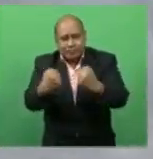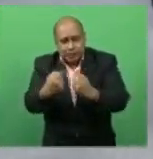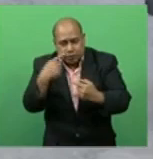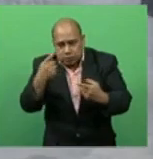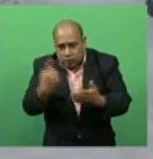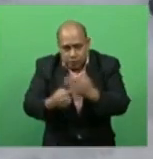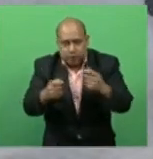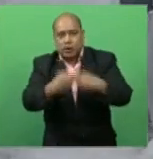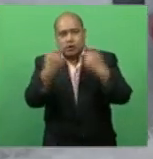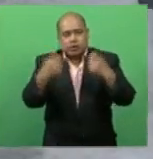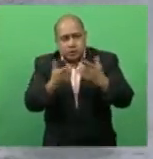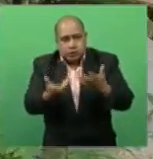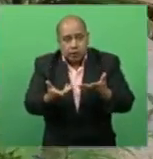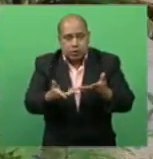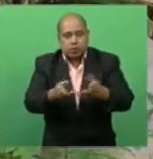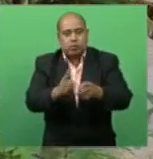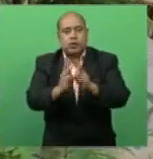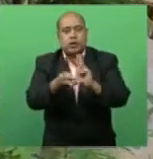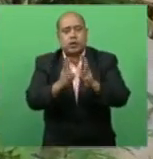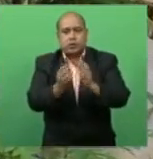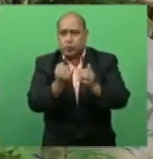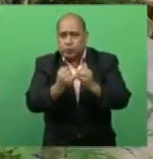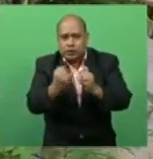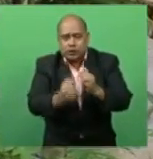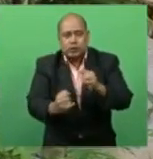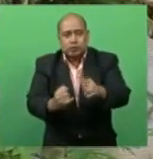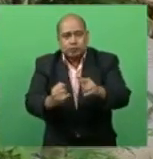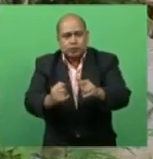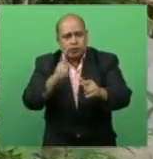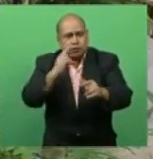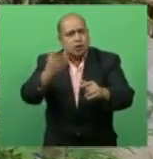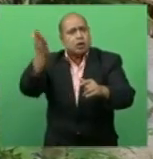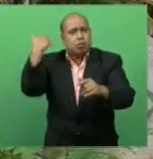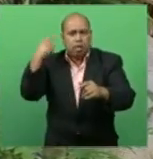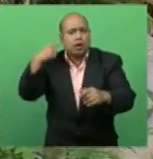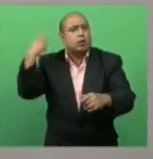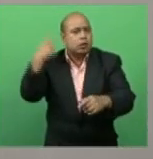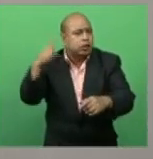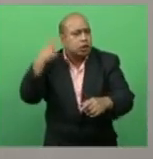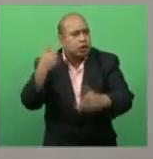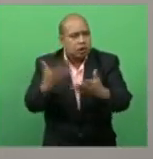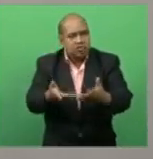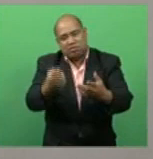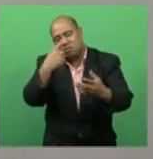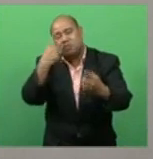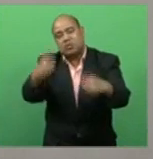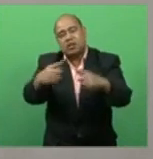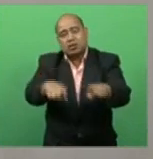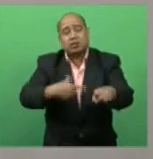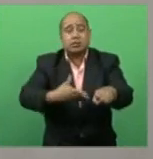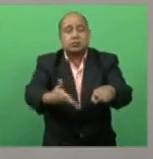Negligence of these advisories in the past have resulted in unnecessary loss of lives. There's a lot of rain.